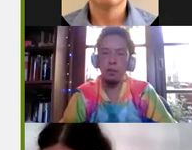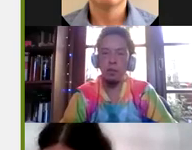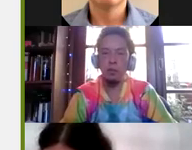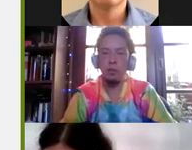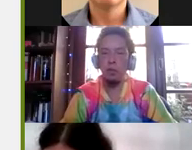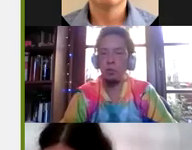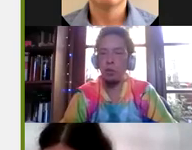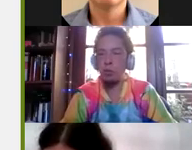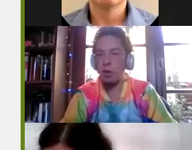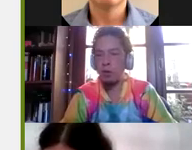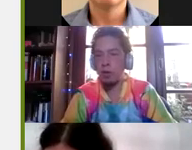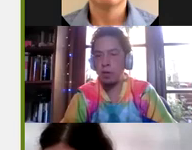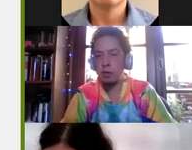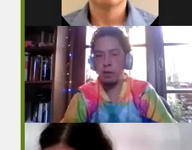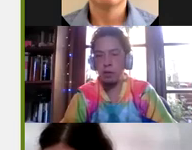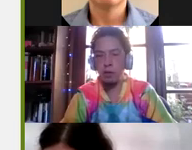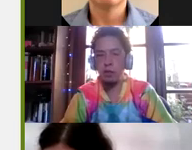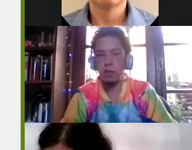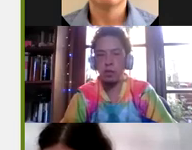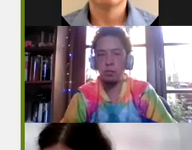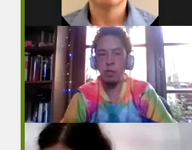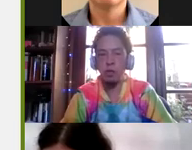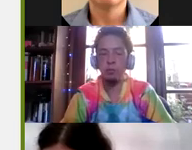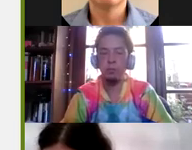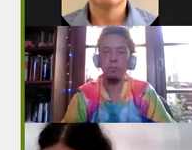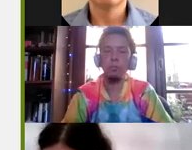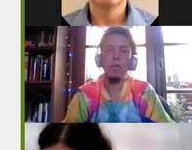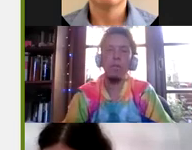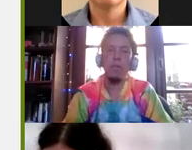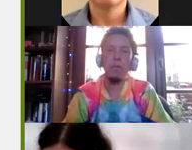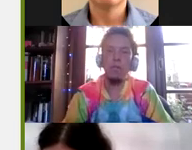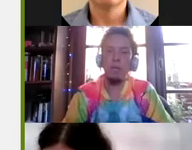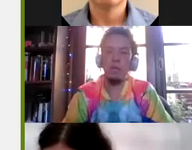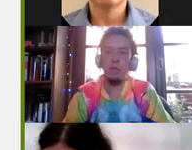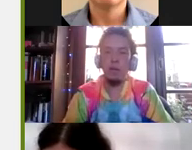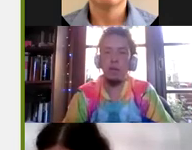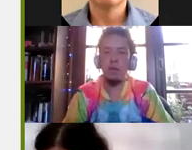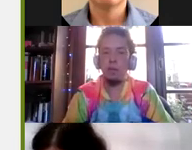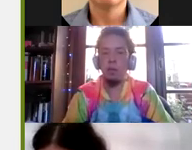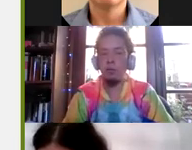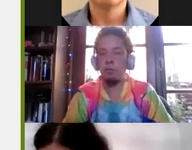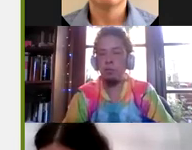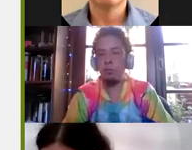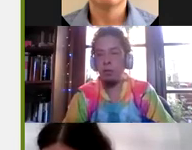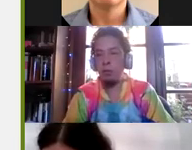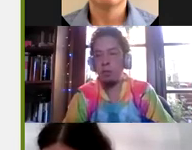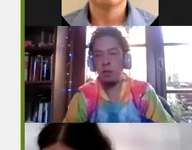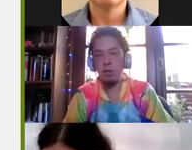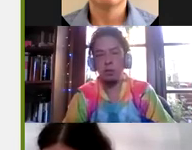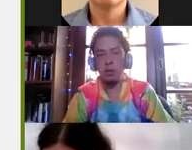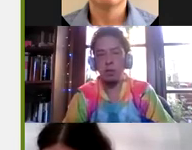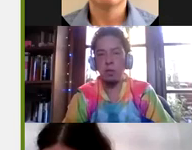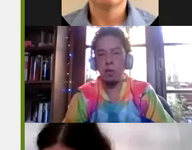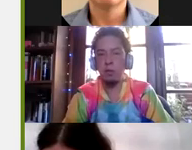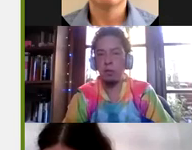with the consent of their family, or a judge,